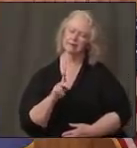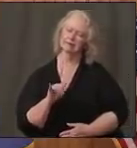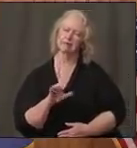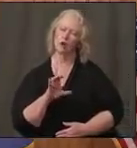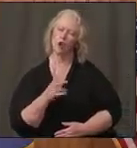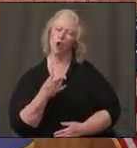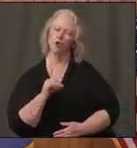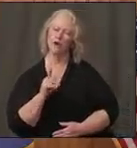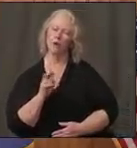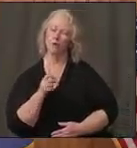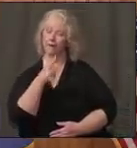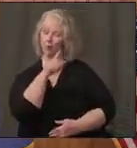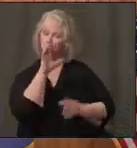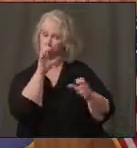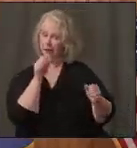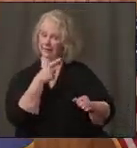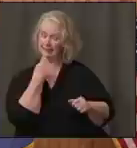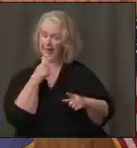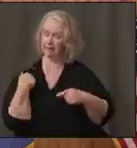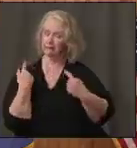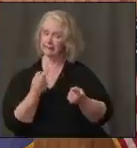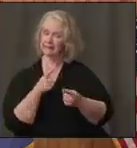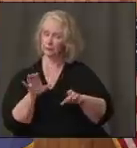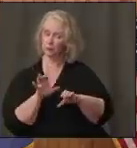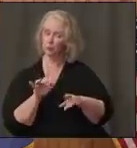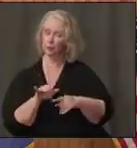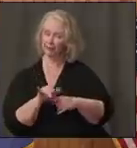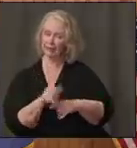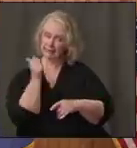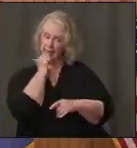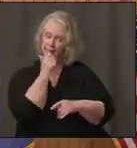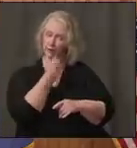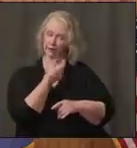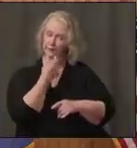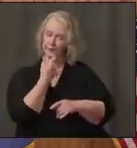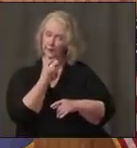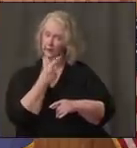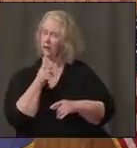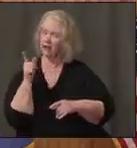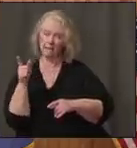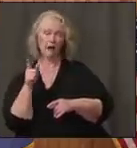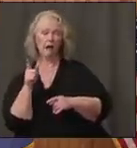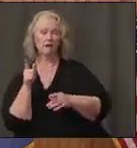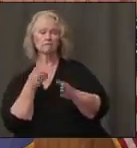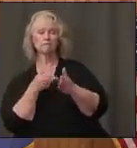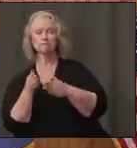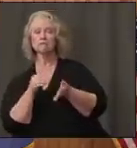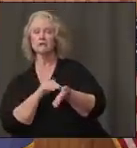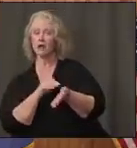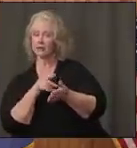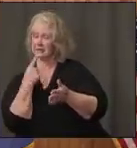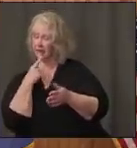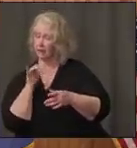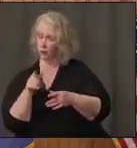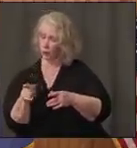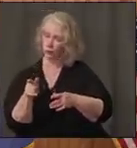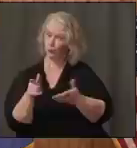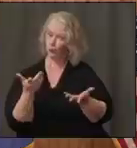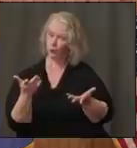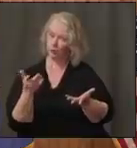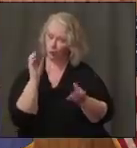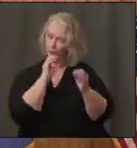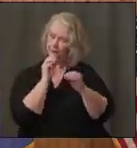he's been taking it every day. Medical experts have said they do not recommend that. As the former commissioner of the US FDA, what's your